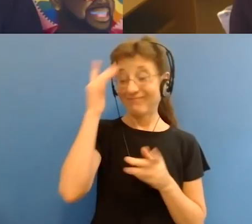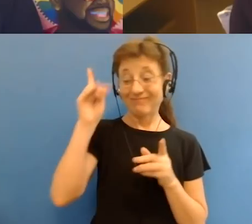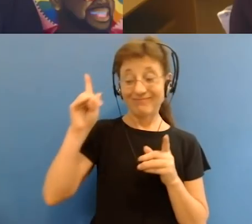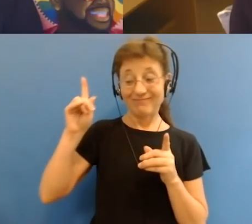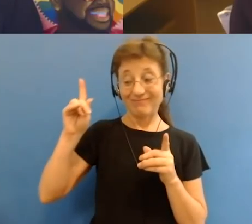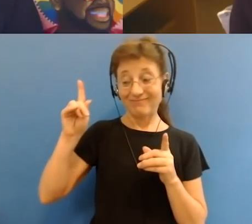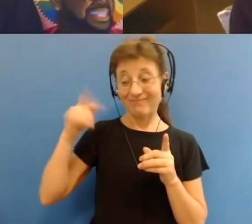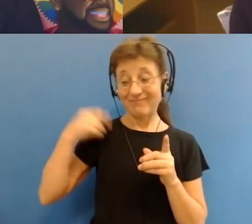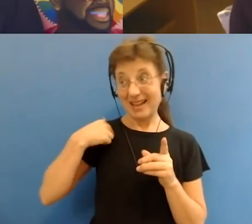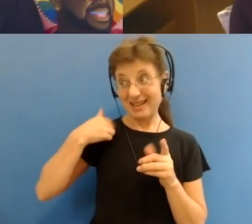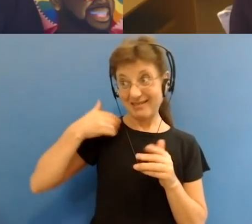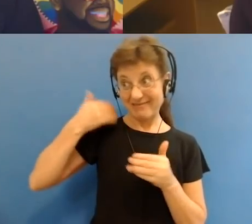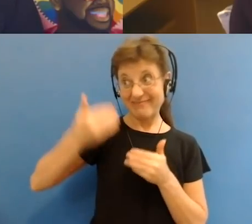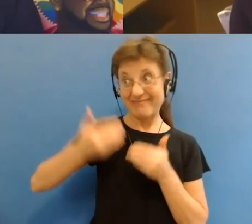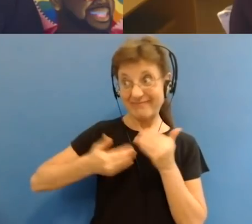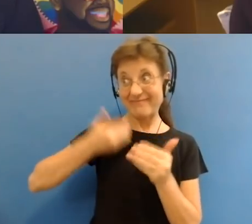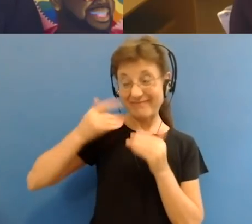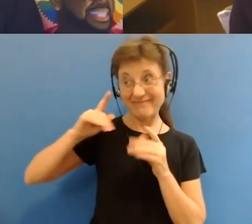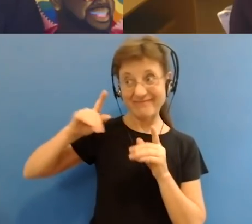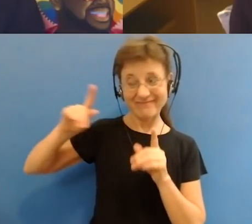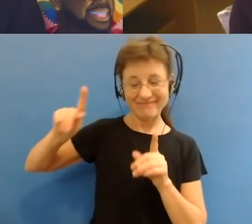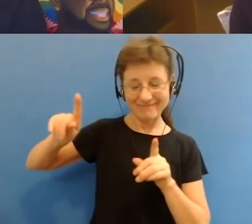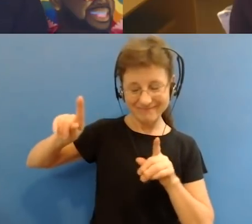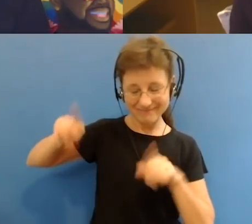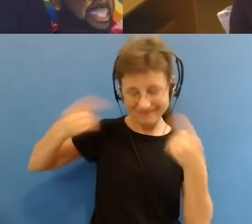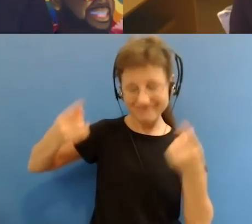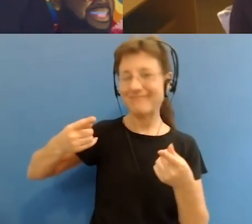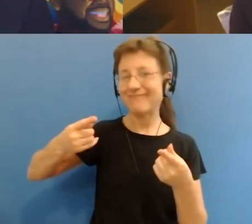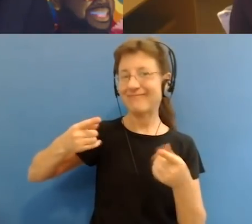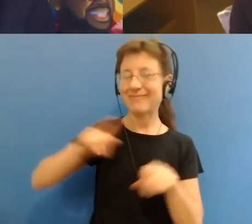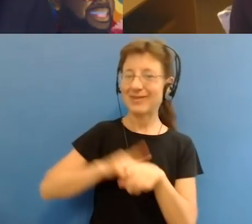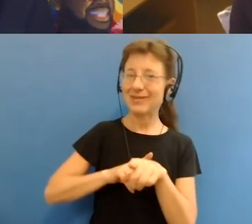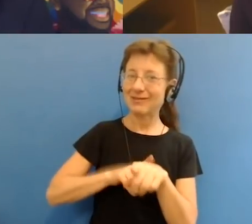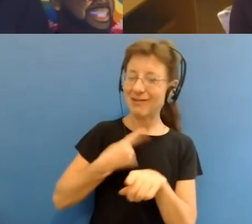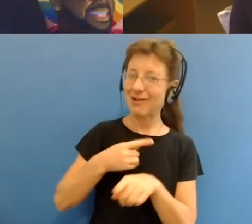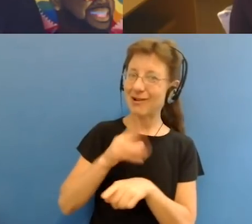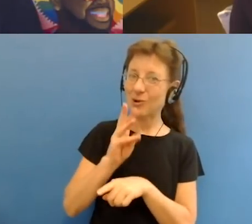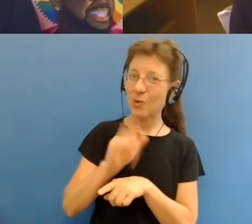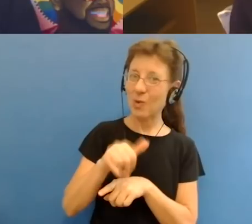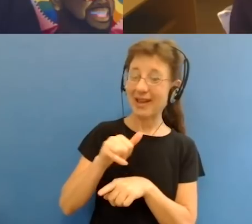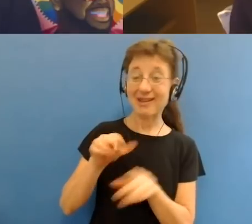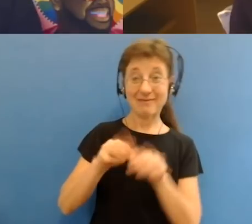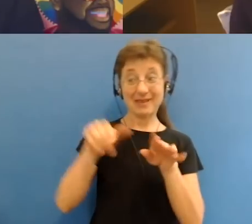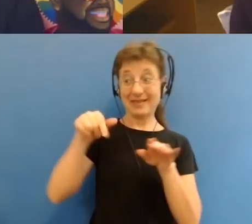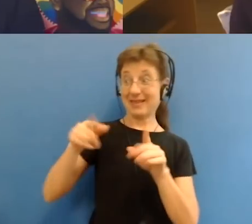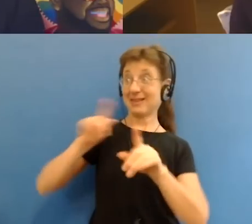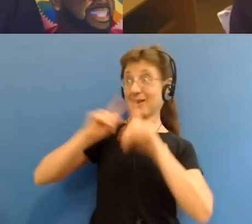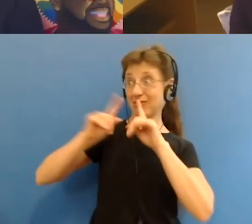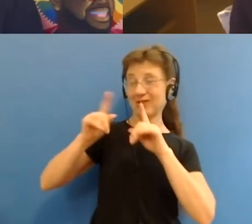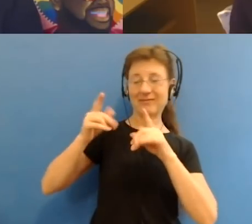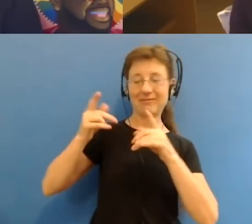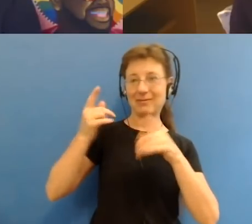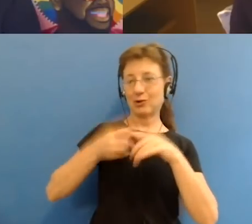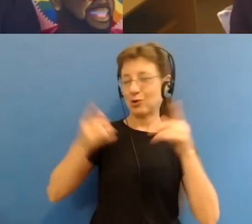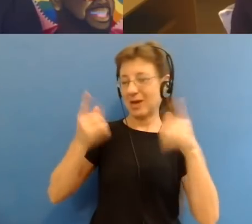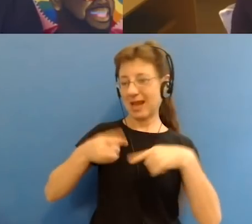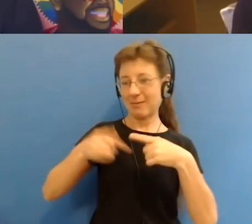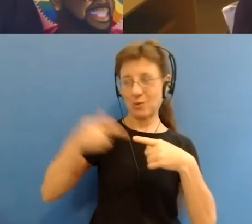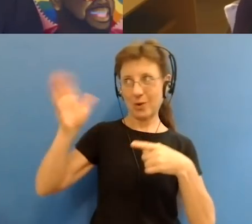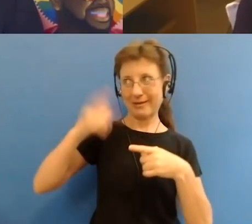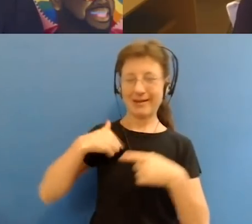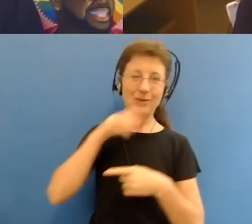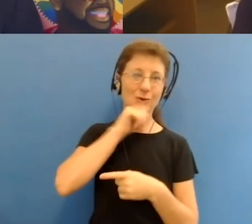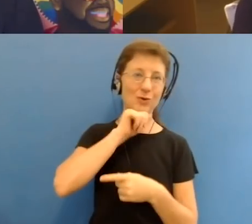obviously, I couldn't have this conversation in my 20s, because it would have been a different conversation. But